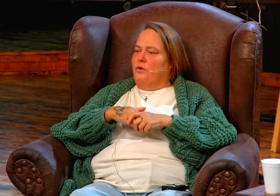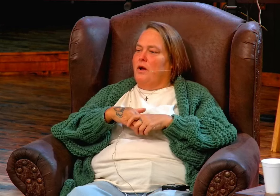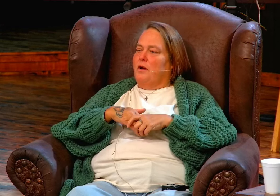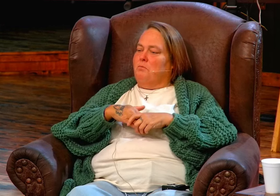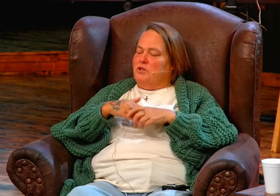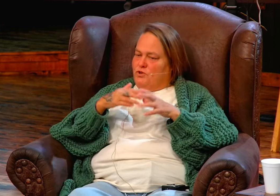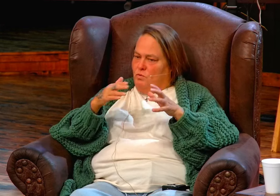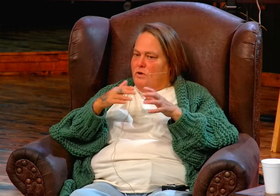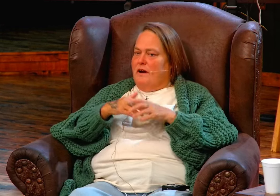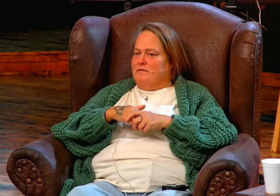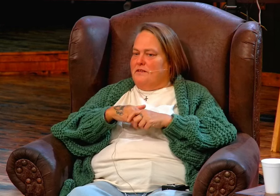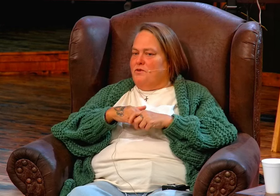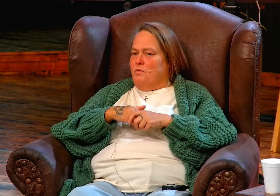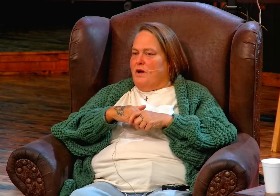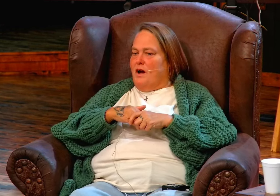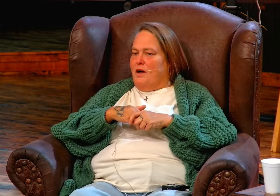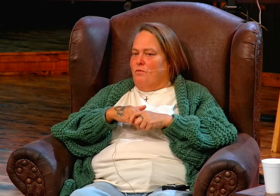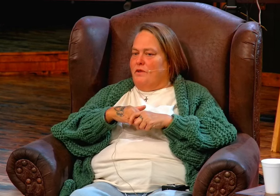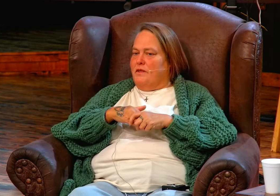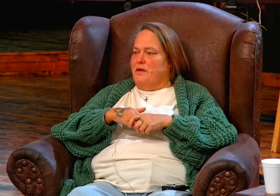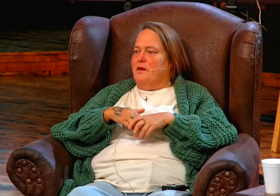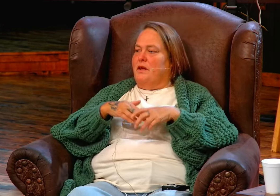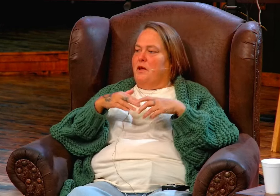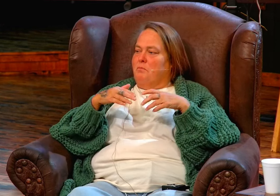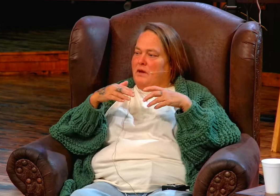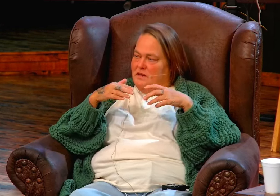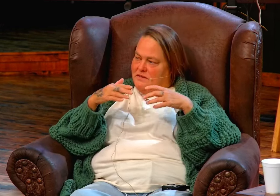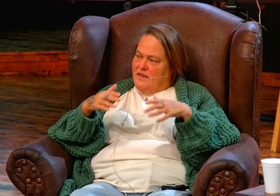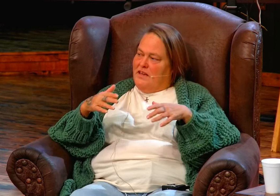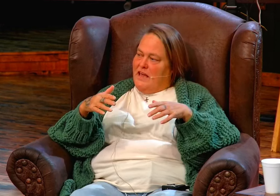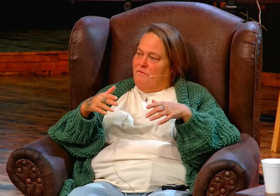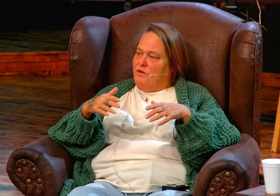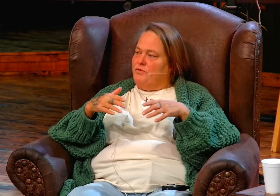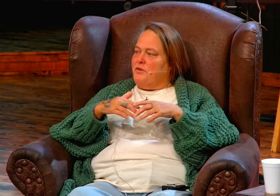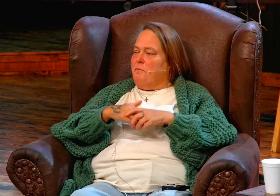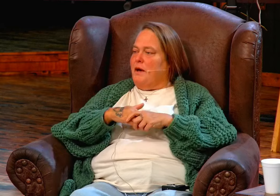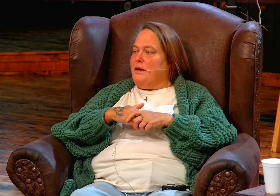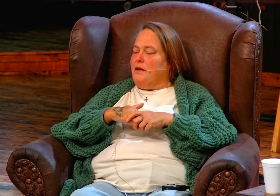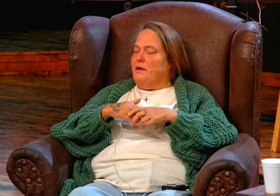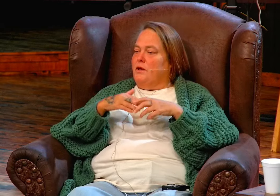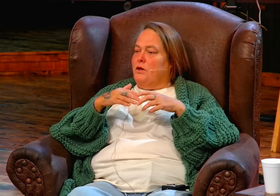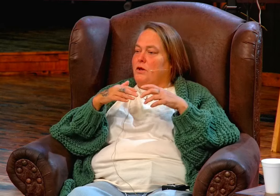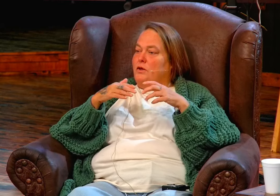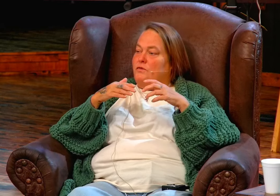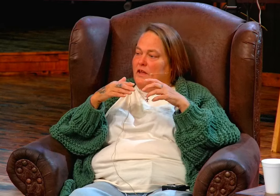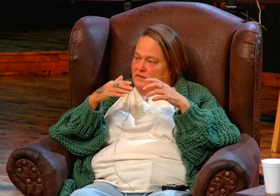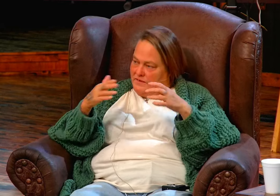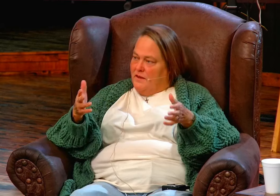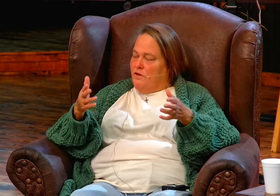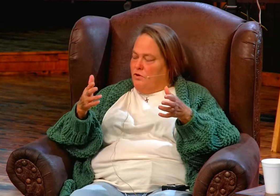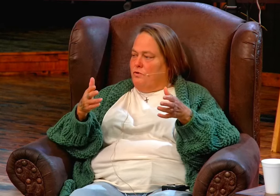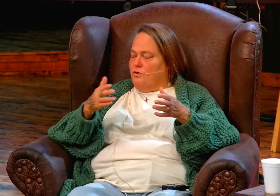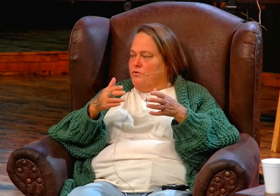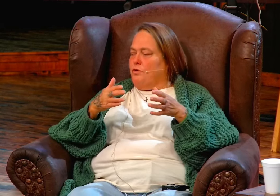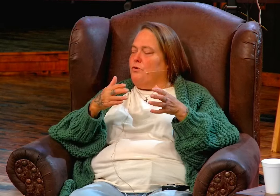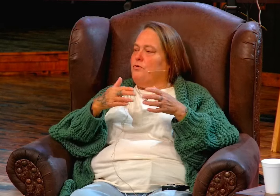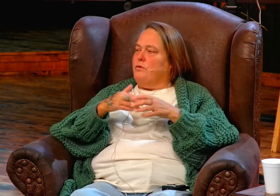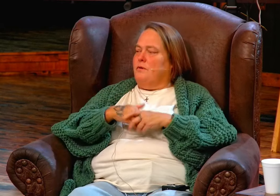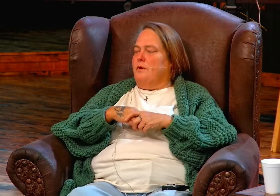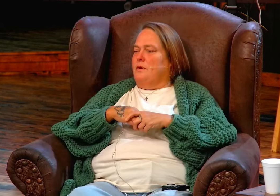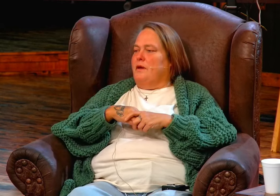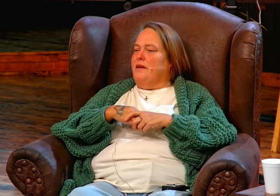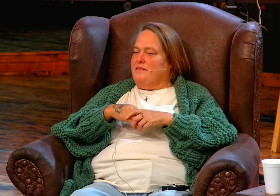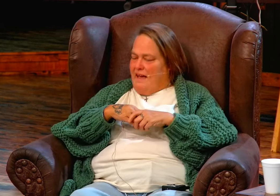you. But you will have to deal with God with it, because He gave you somebody that's telling you the